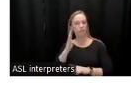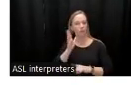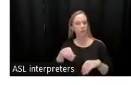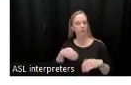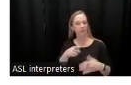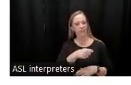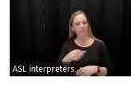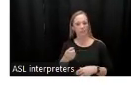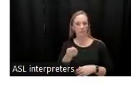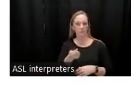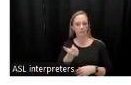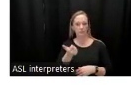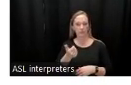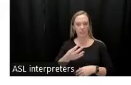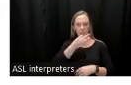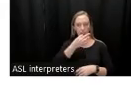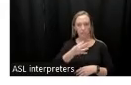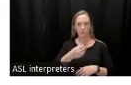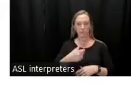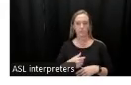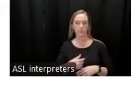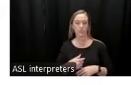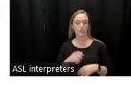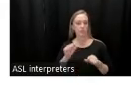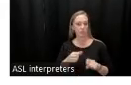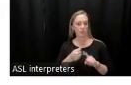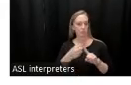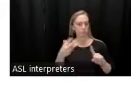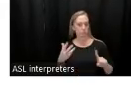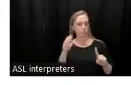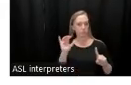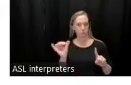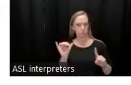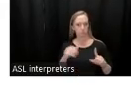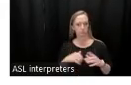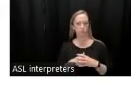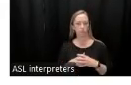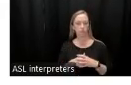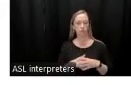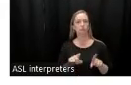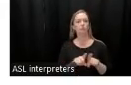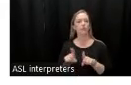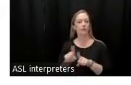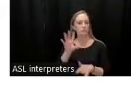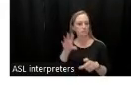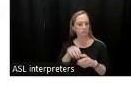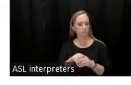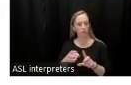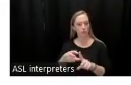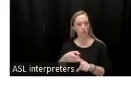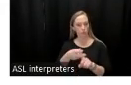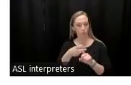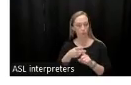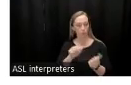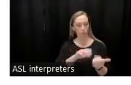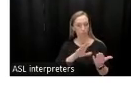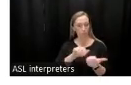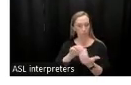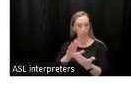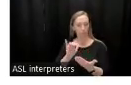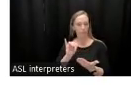kind of expertise. So you can talk about that as well. It may factor into recruitment approaches if it's a project that